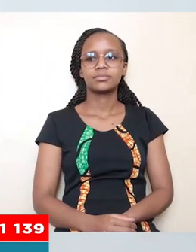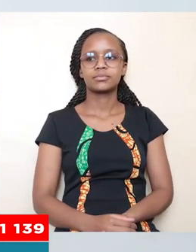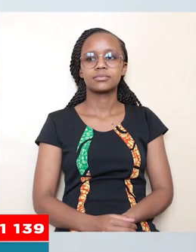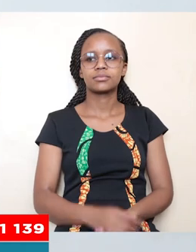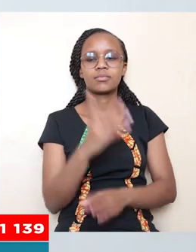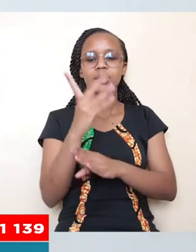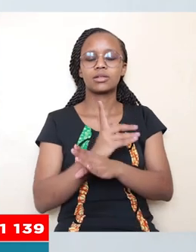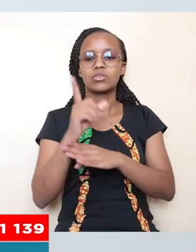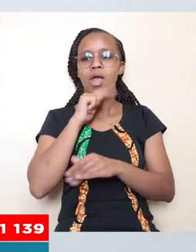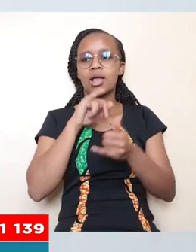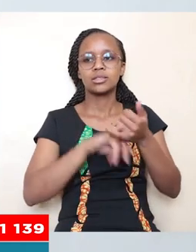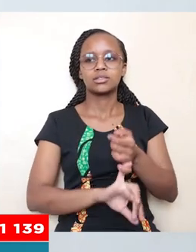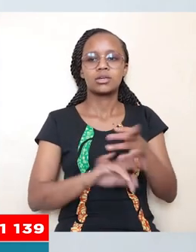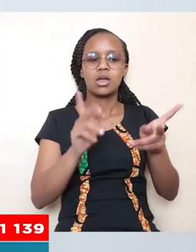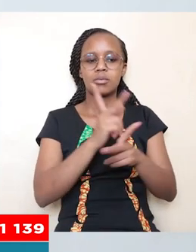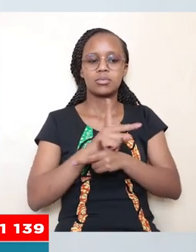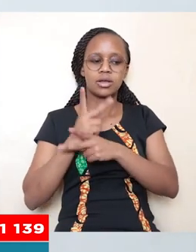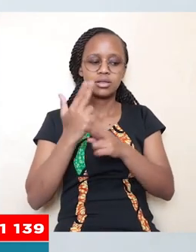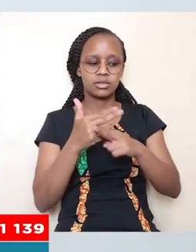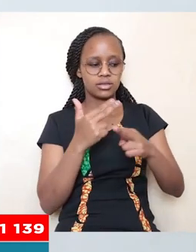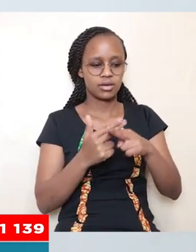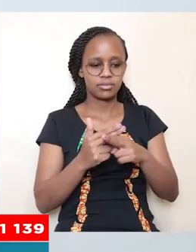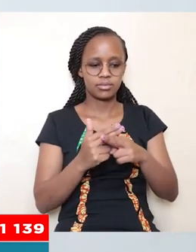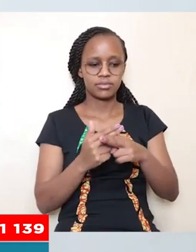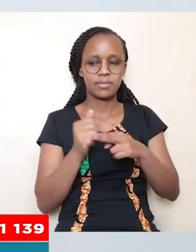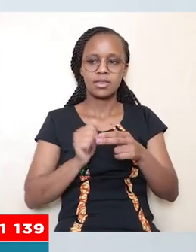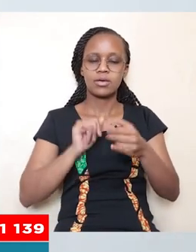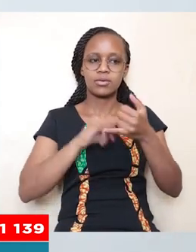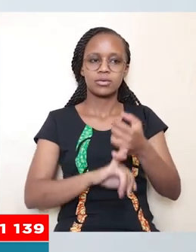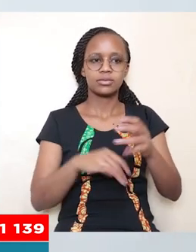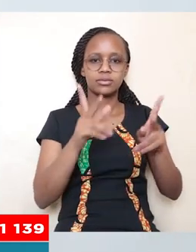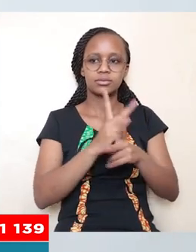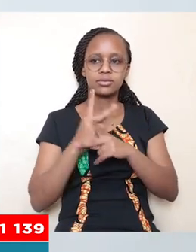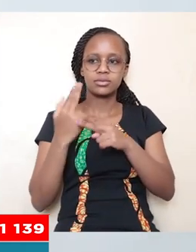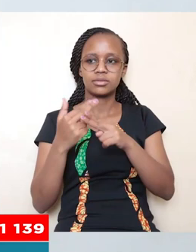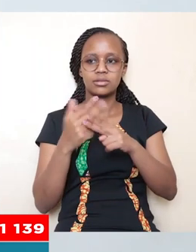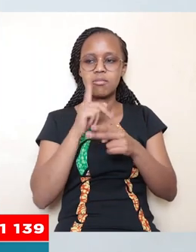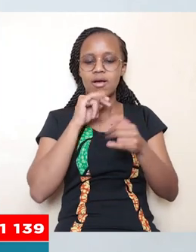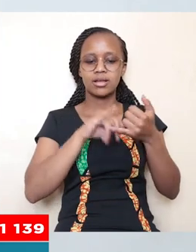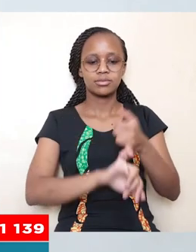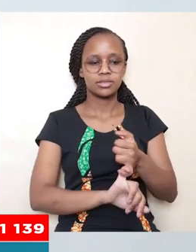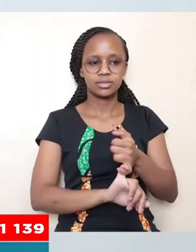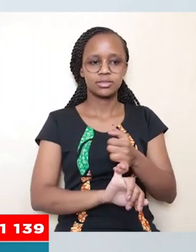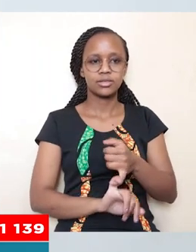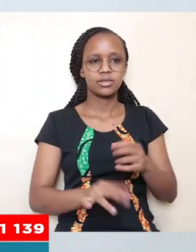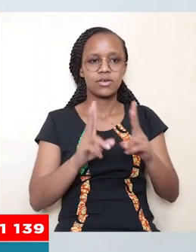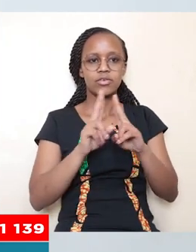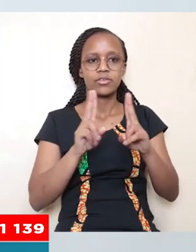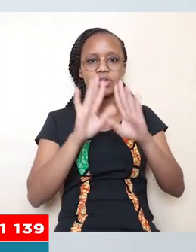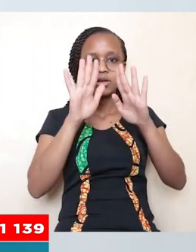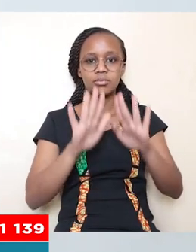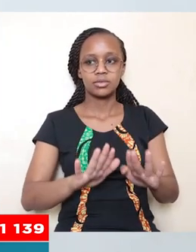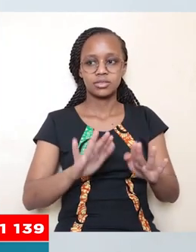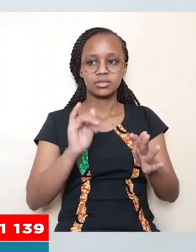It is the duty of a husband to protect the name of a wife, to protect the name of the husband. It is so